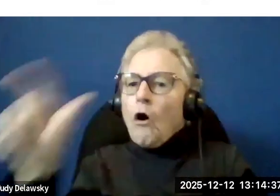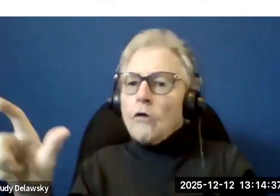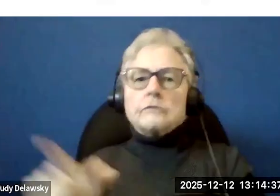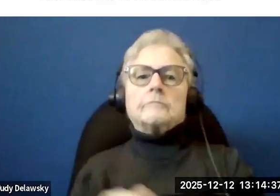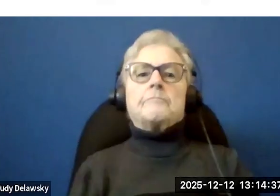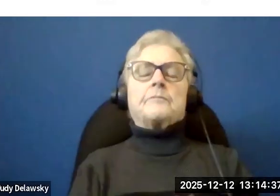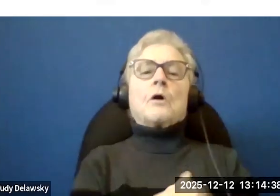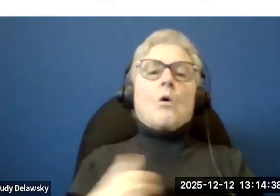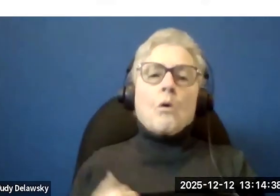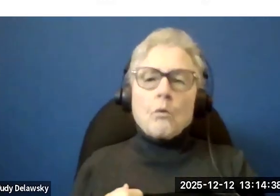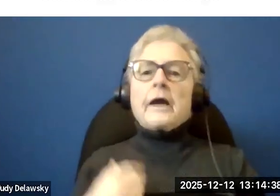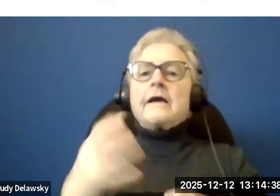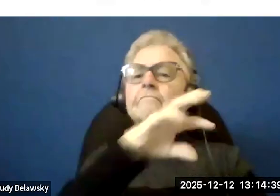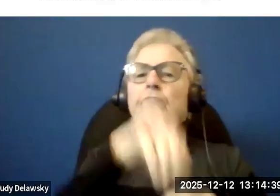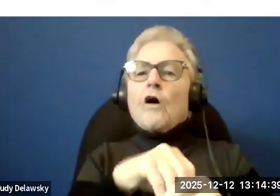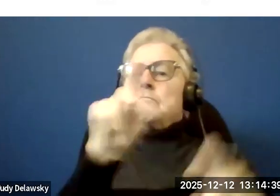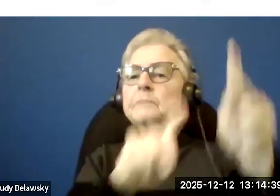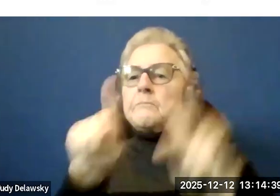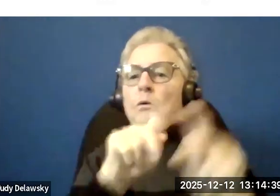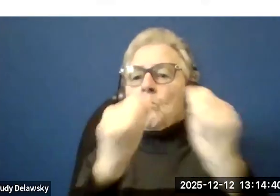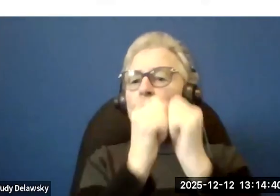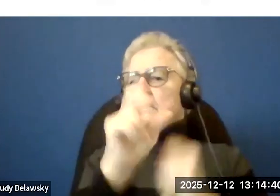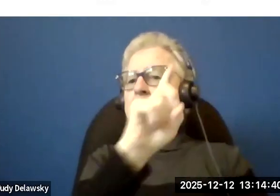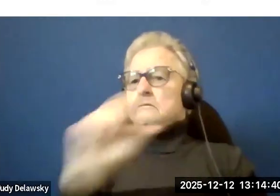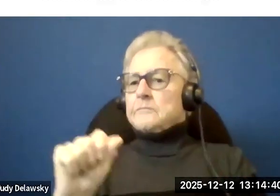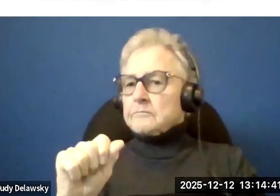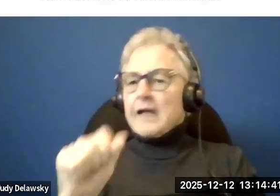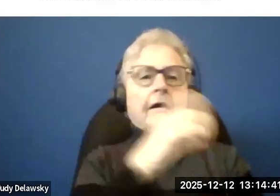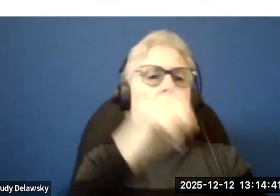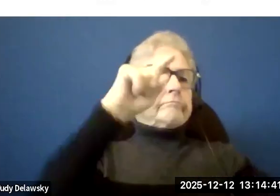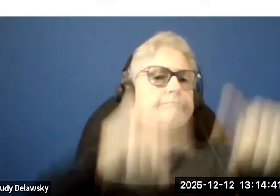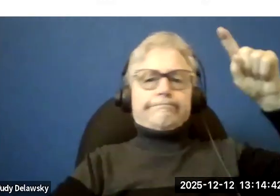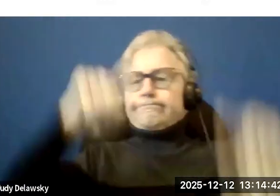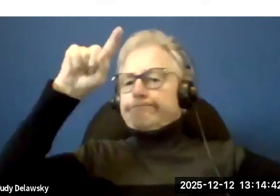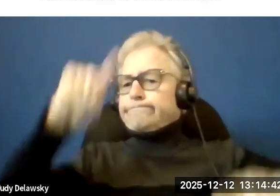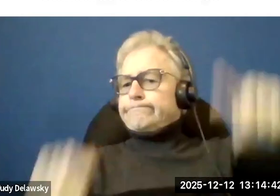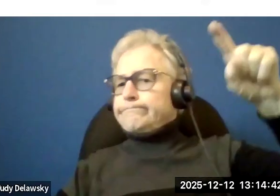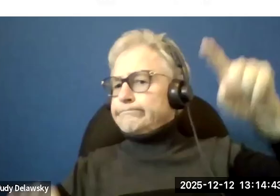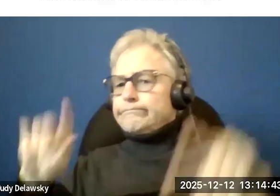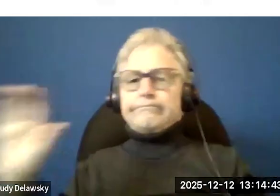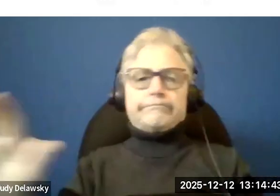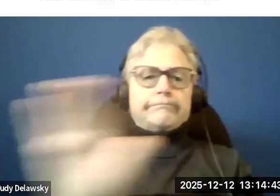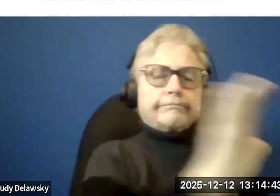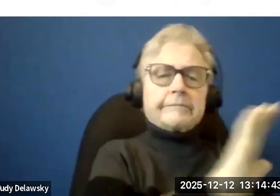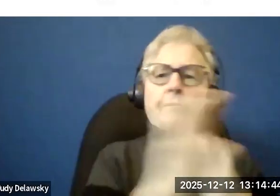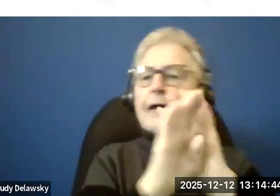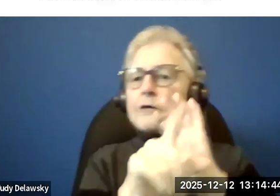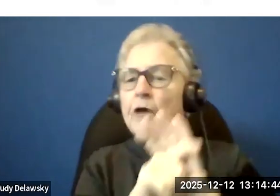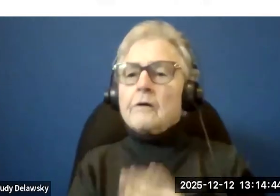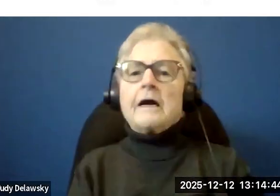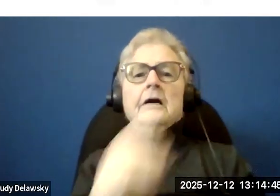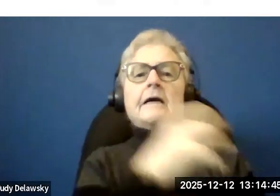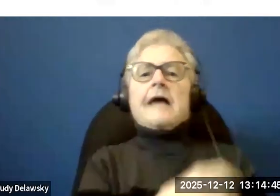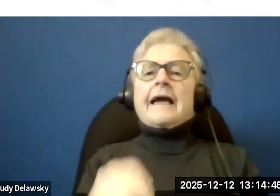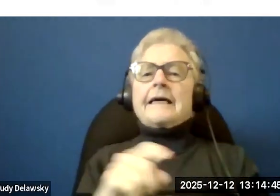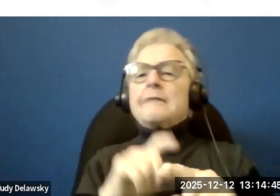Second, we engage people with disabilities and people with diverse backgrounds to explore the lived experiences and the